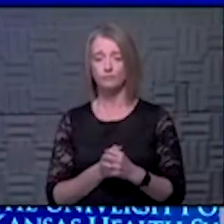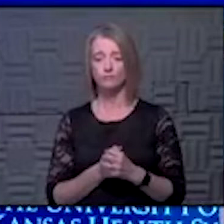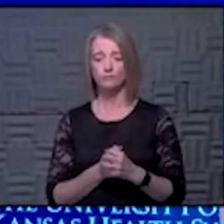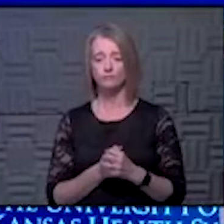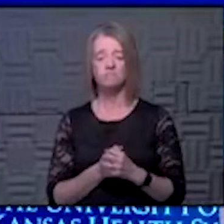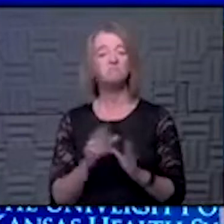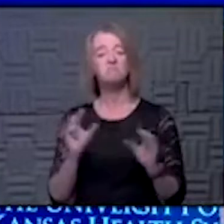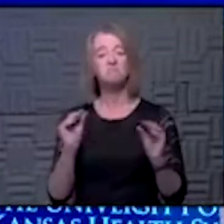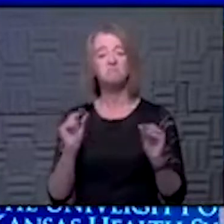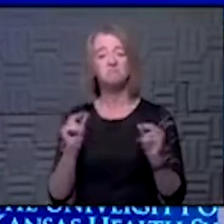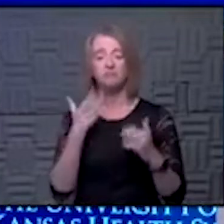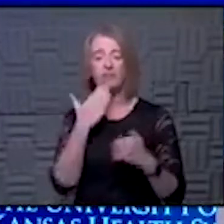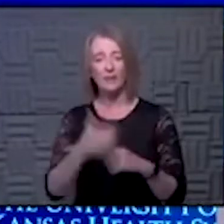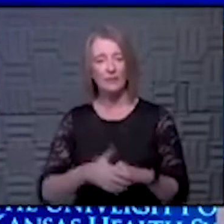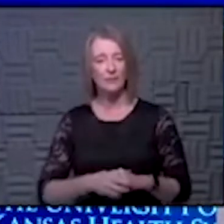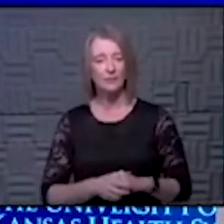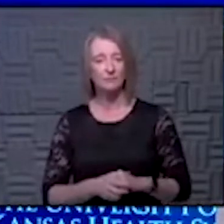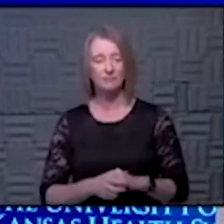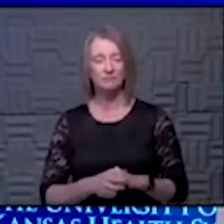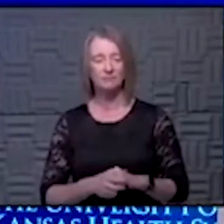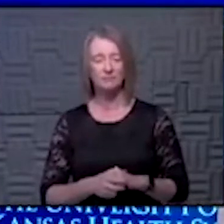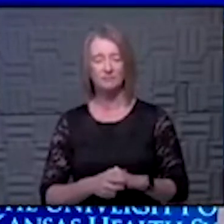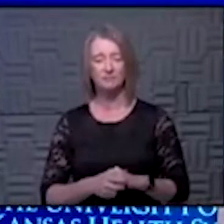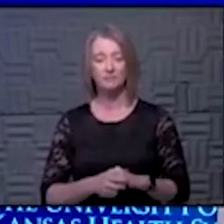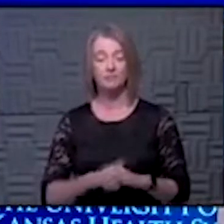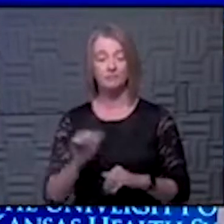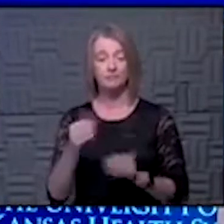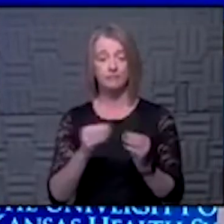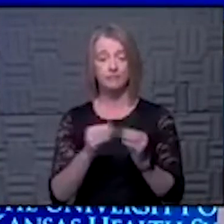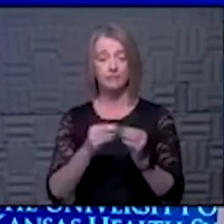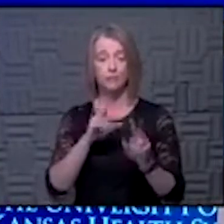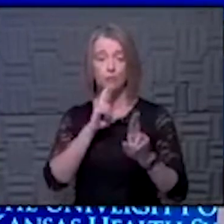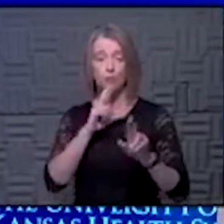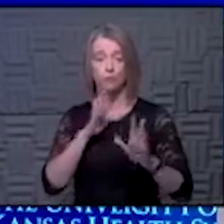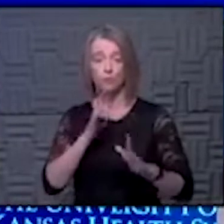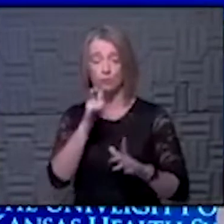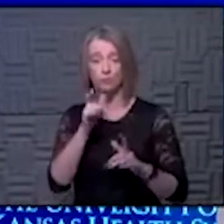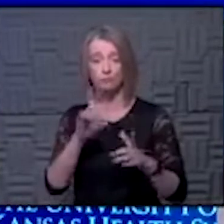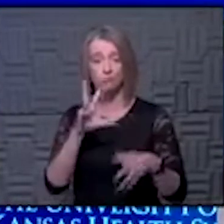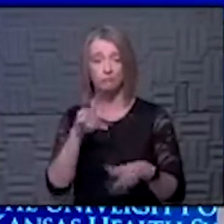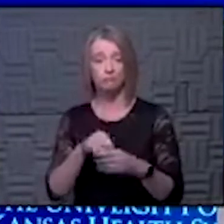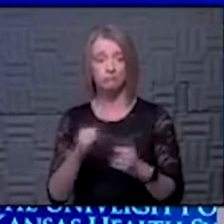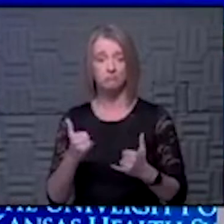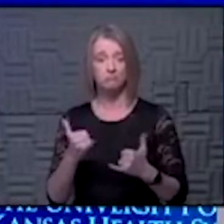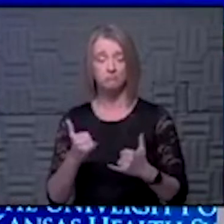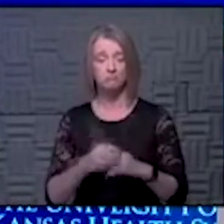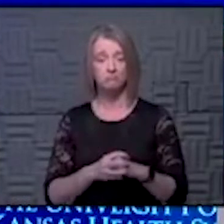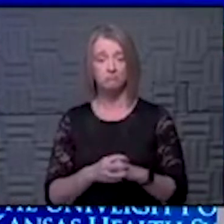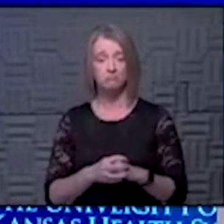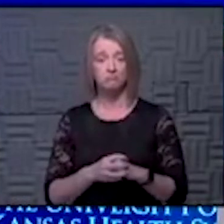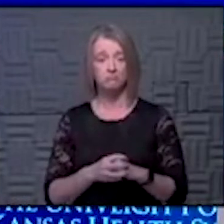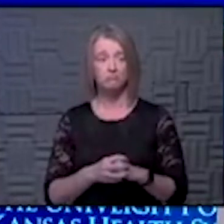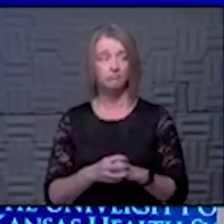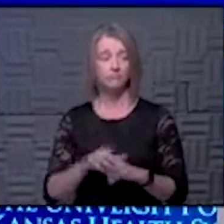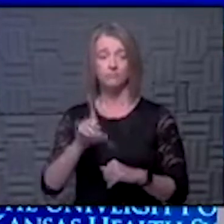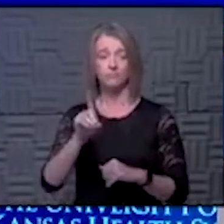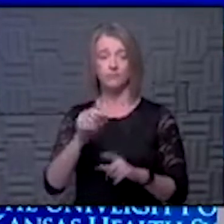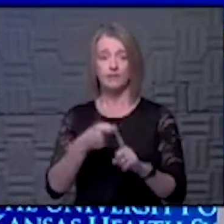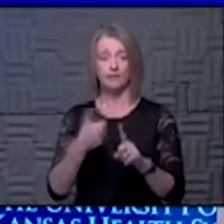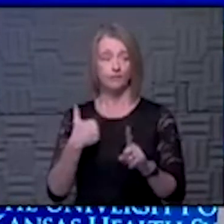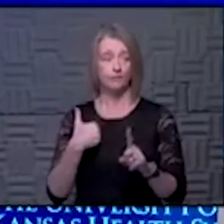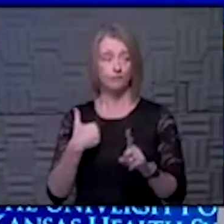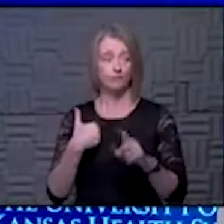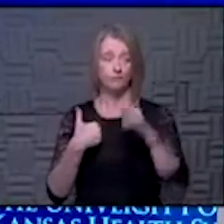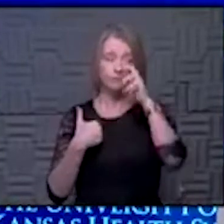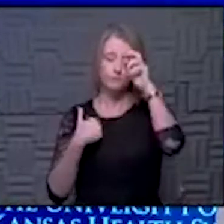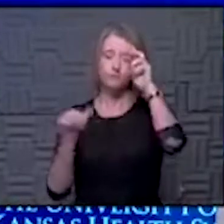I don't think so right now. Thank you. Thanks, Taylor. Great. Thanks, Taylor. Any other reporters on the line? I do have one question here.